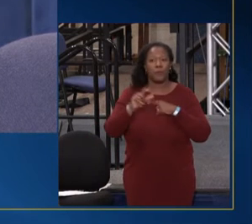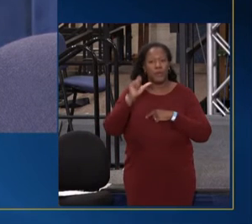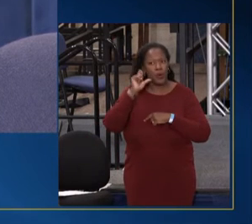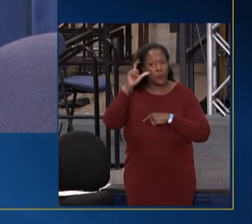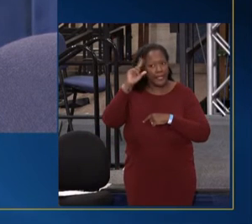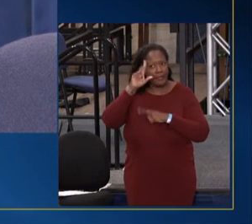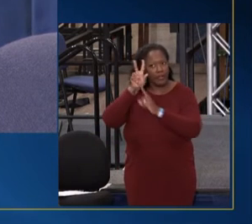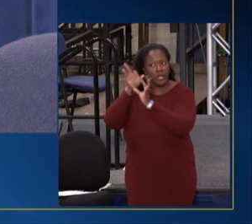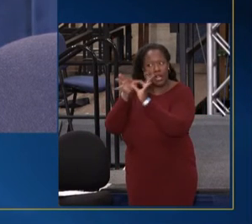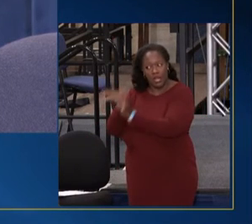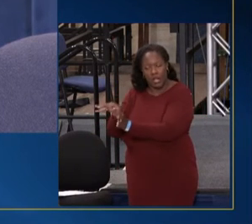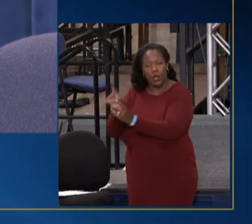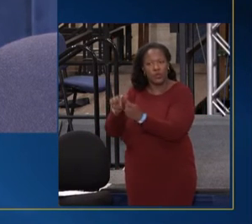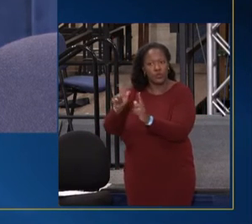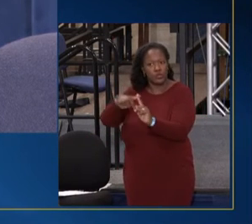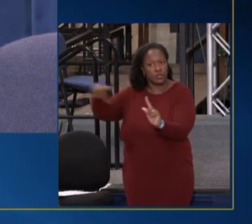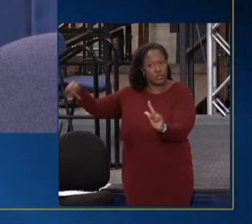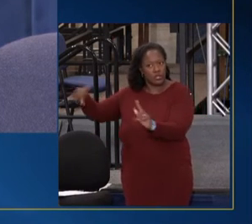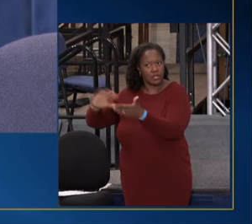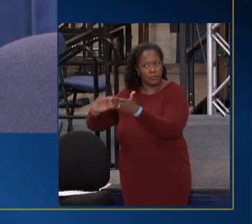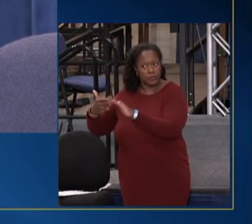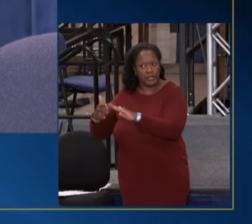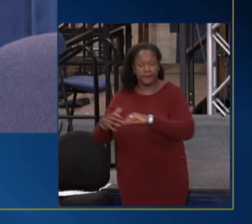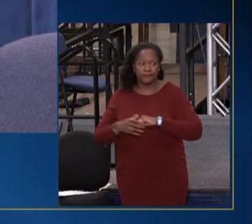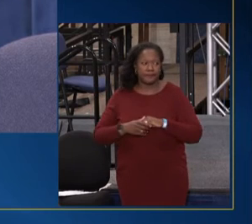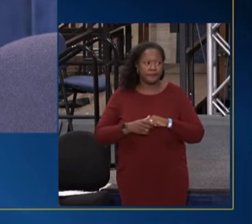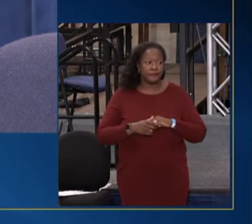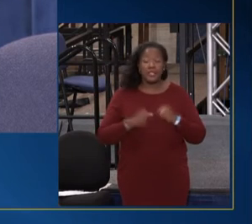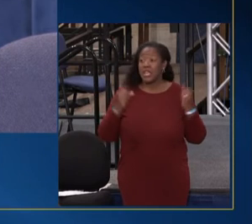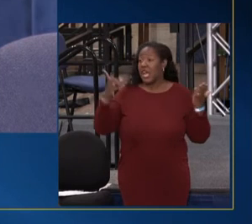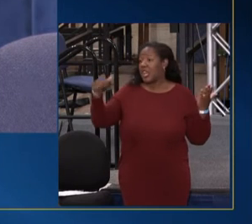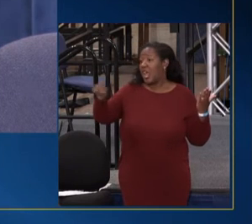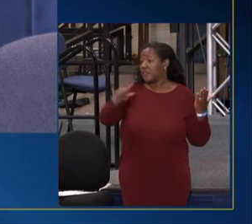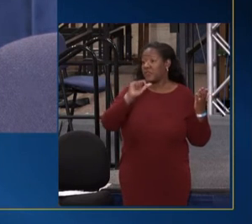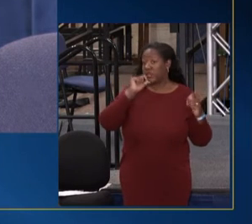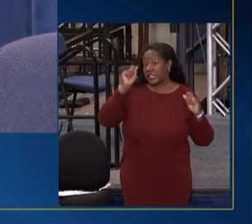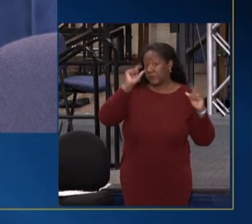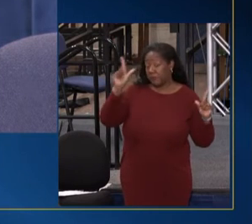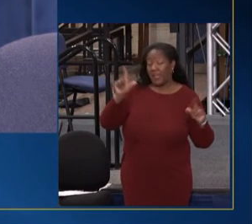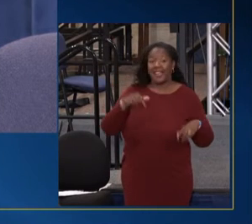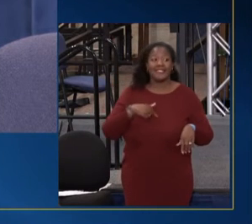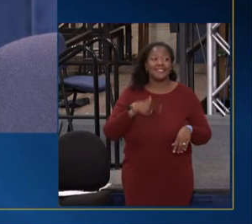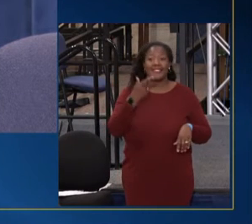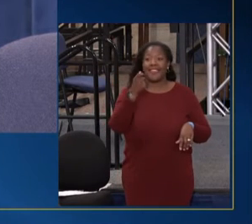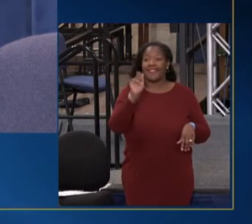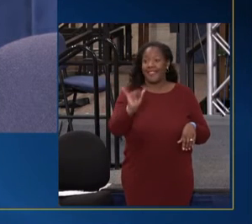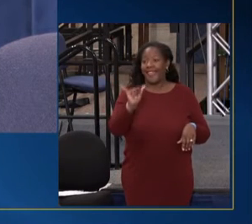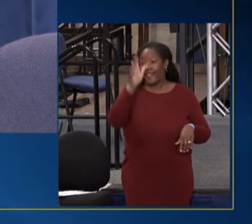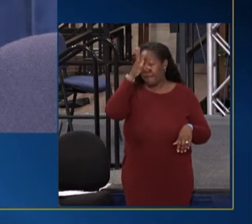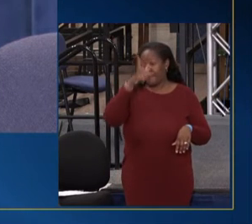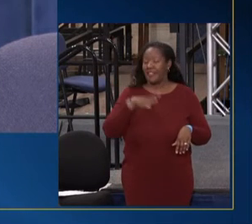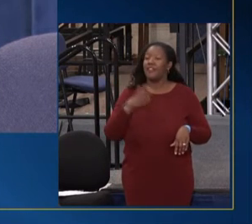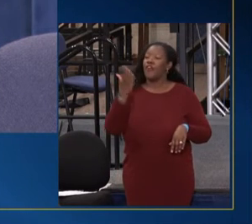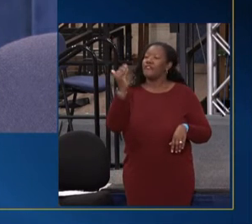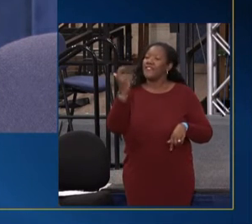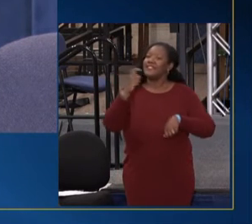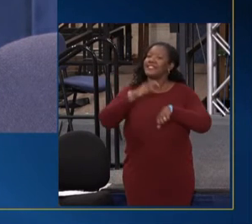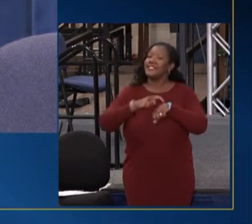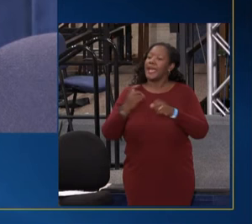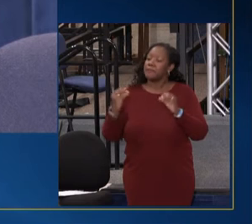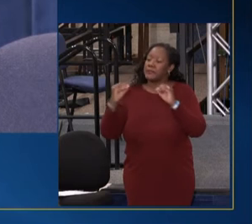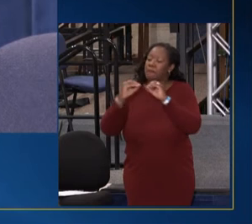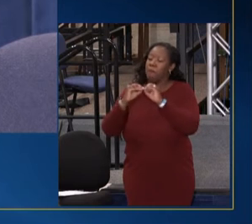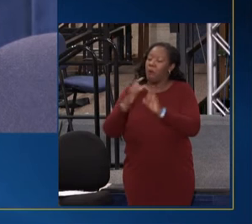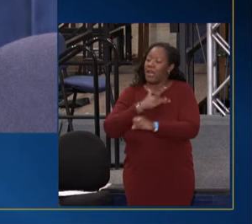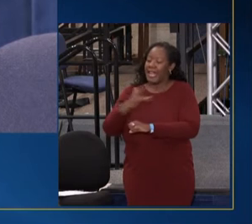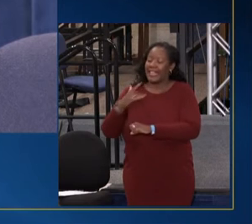community. I'm sure a lot of you will also not be surprised that gay males are 15 times more likely to have